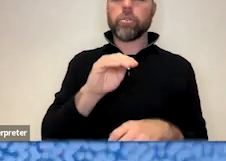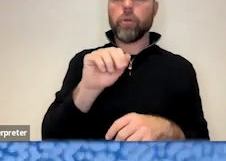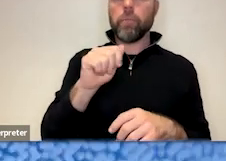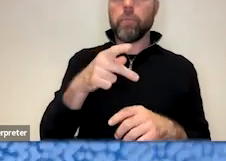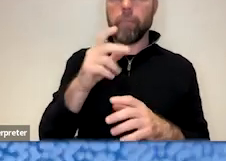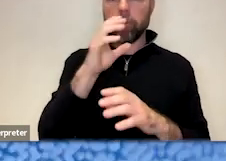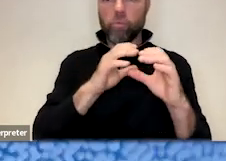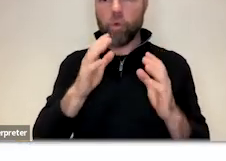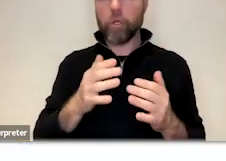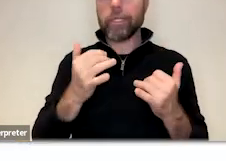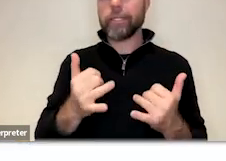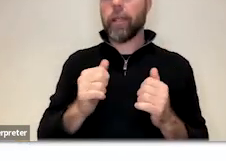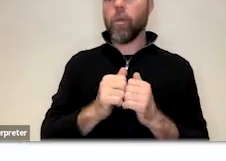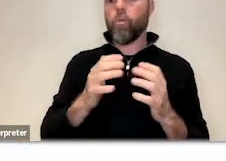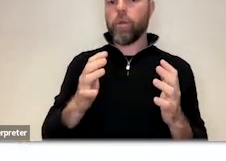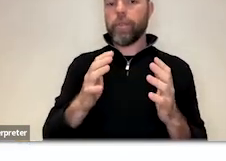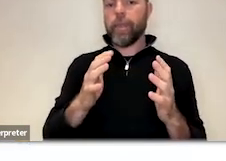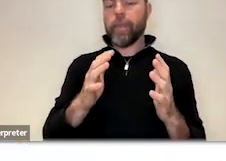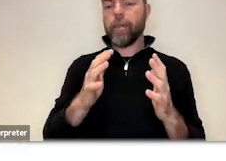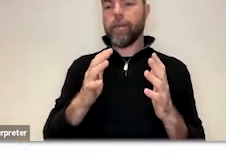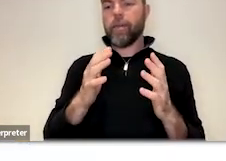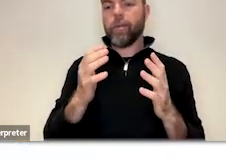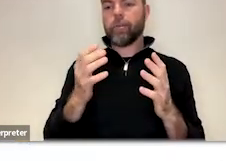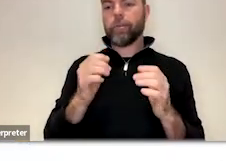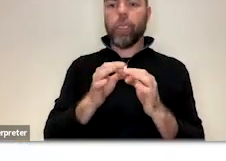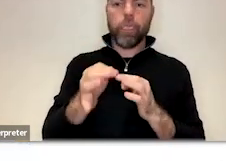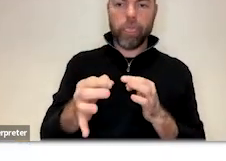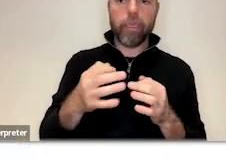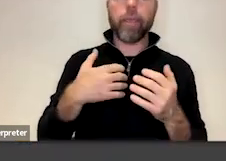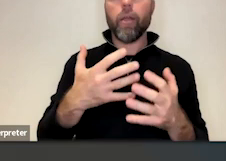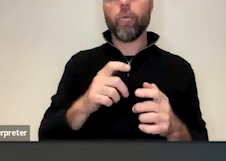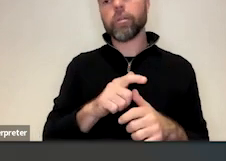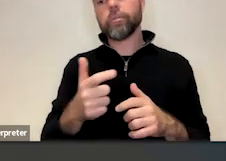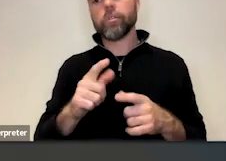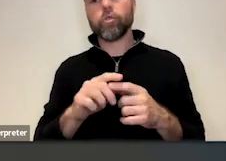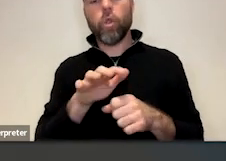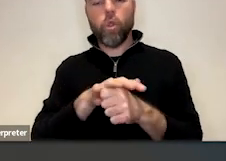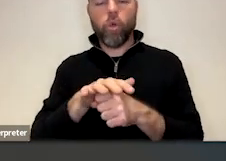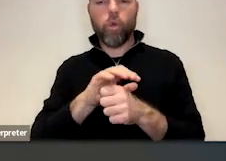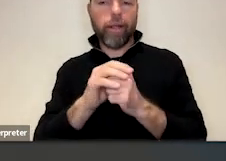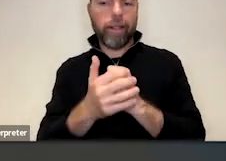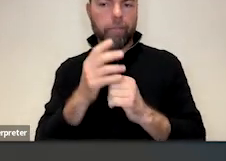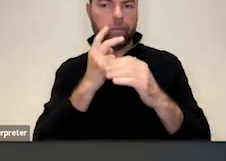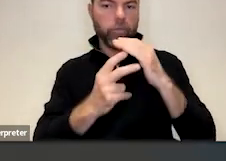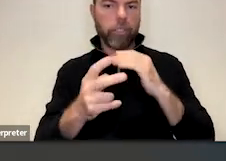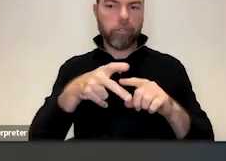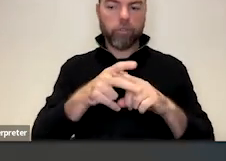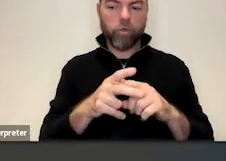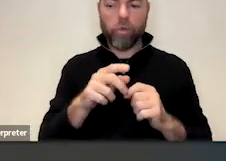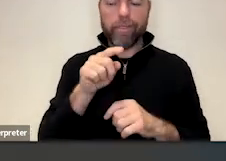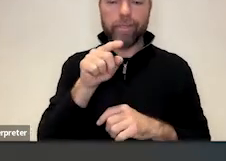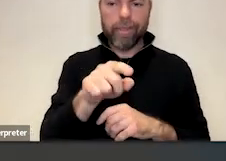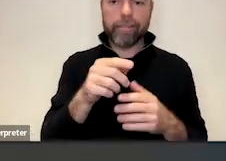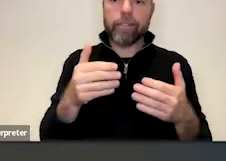now without further ado, I want to get on over to our local climate projections tool. So this is